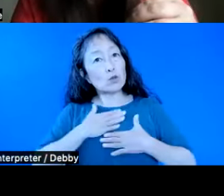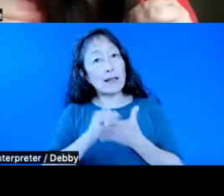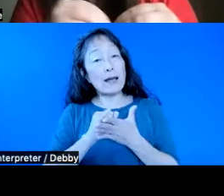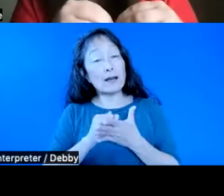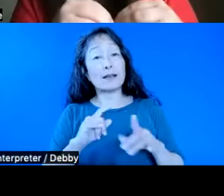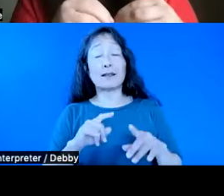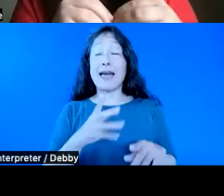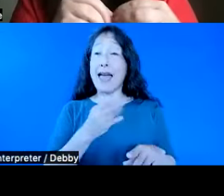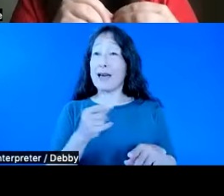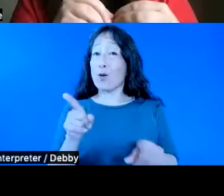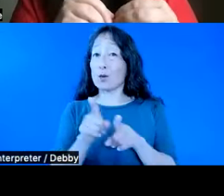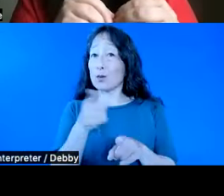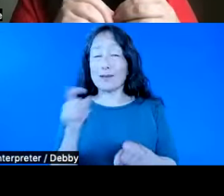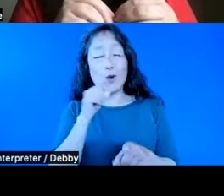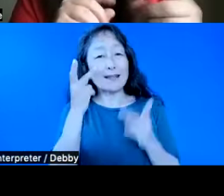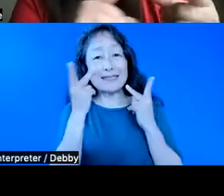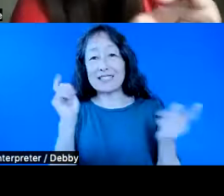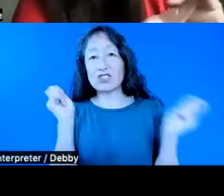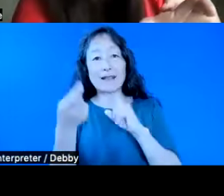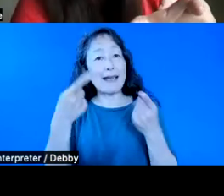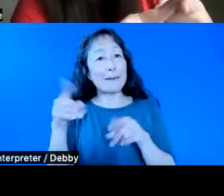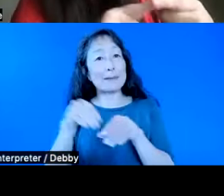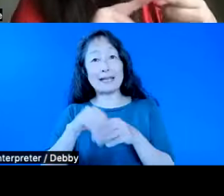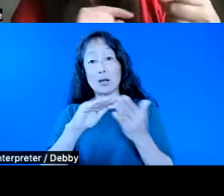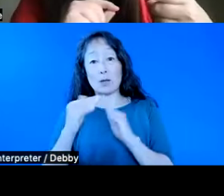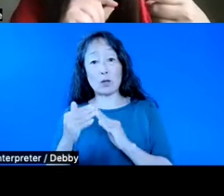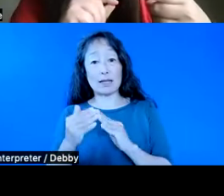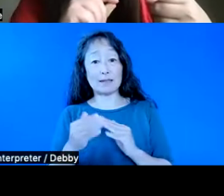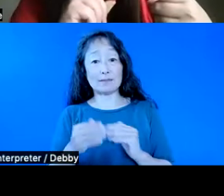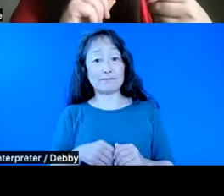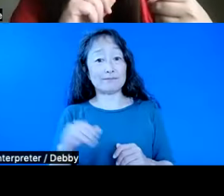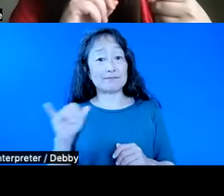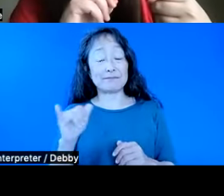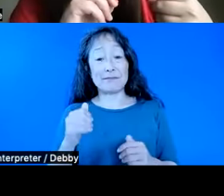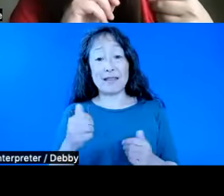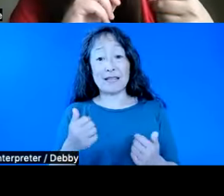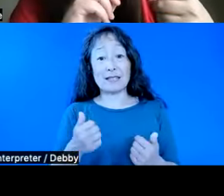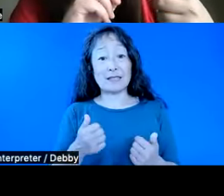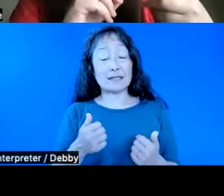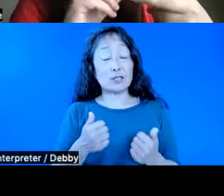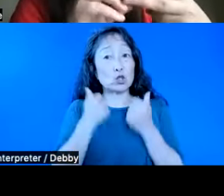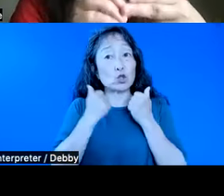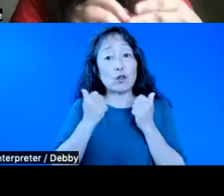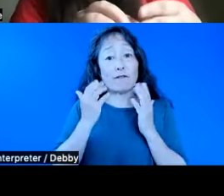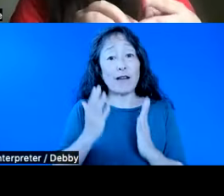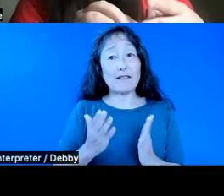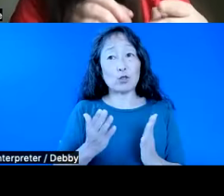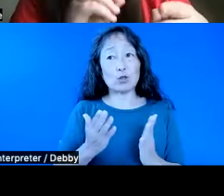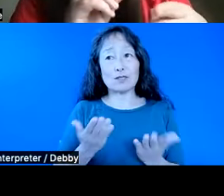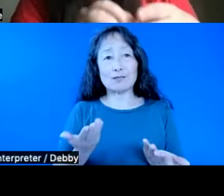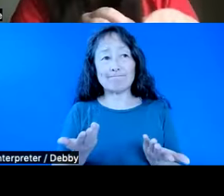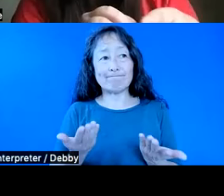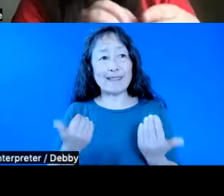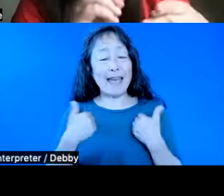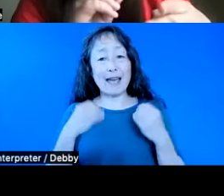community. They weren't seeing things where it's actually impacting survivors, wasn't seeing things where they could have any kind of measure about, you